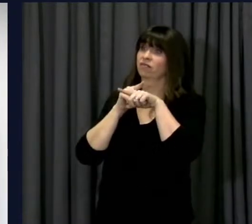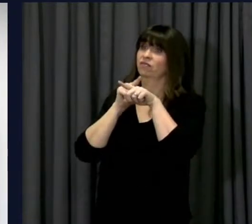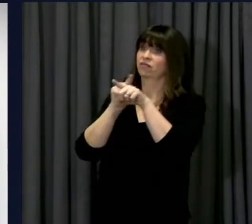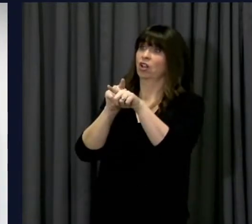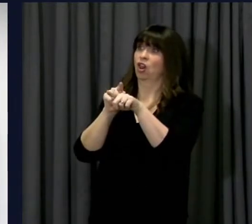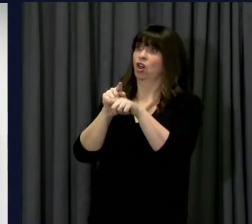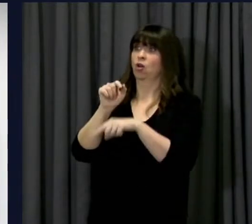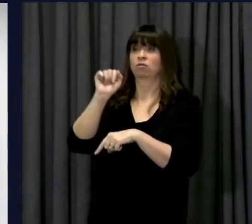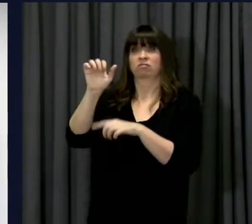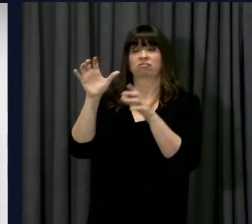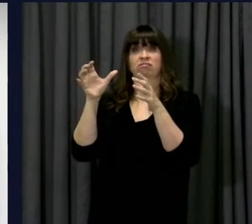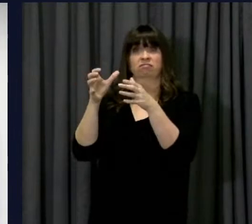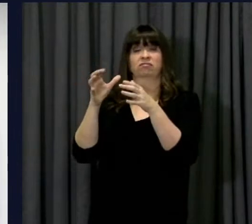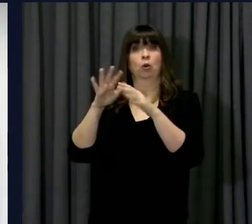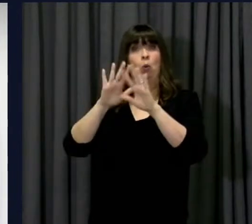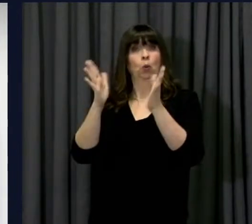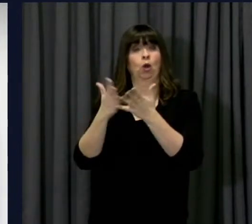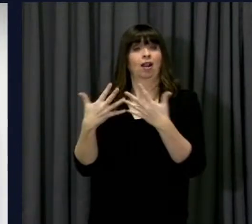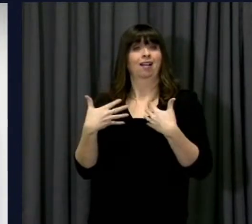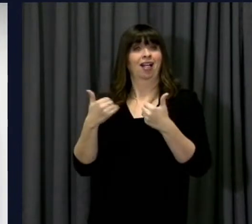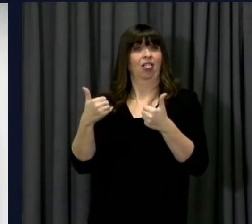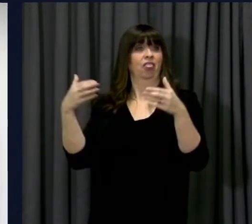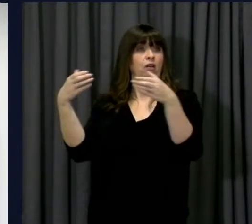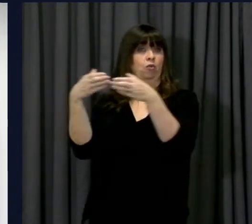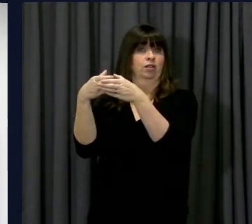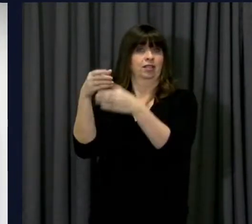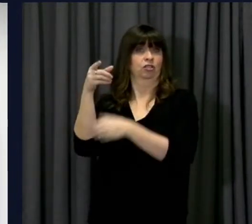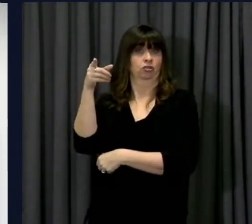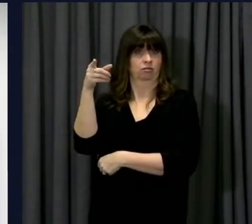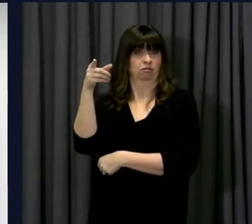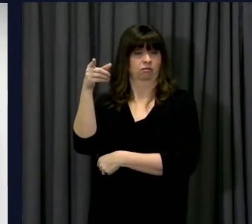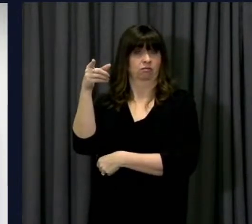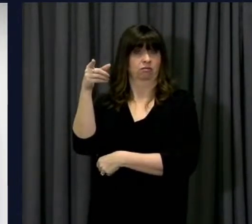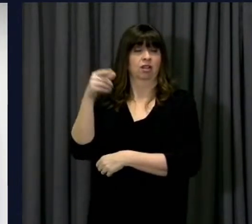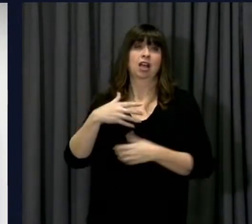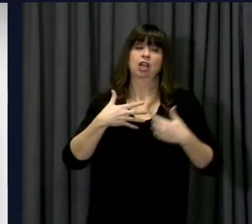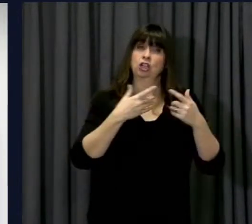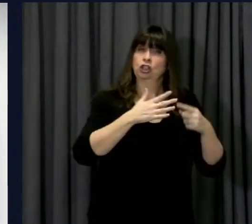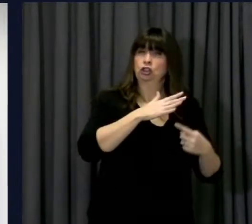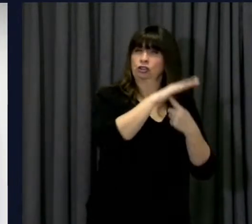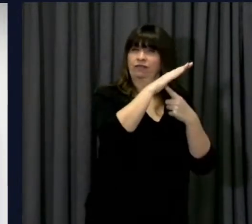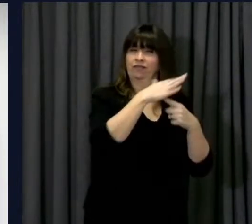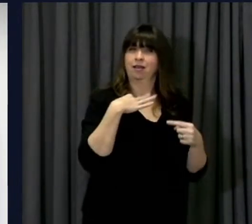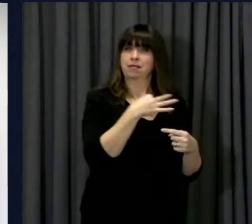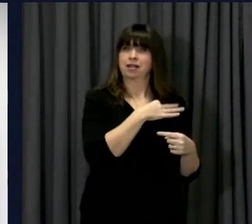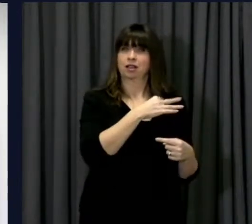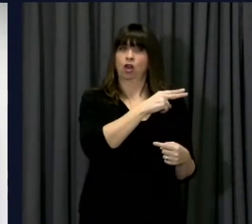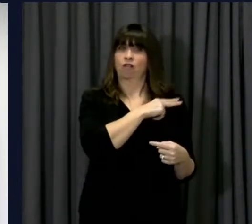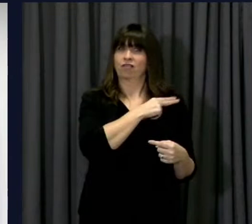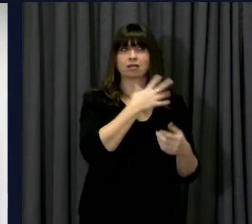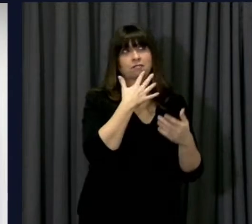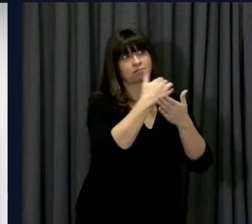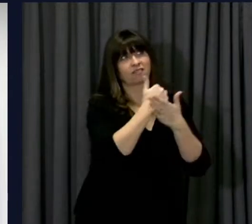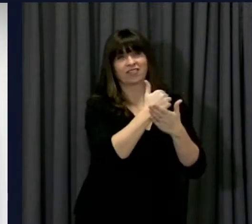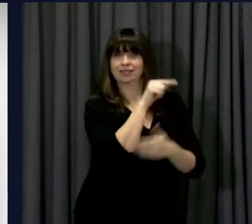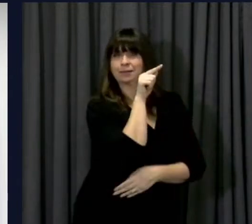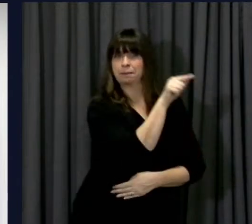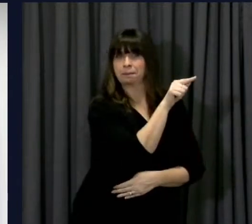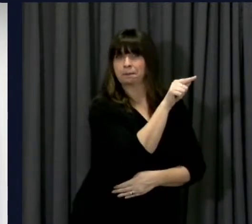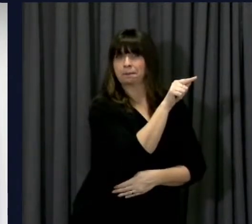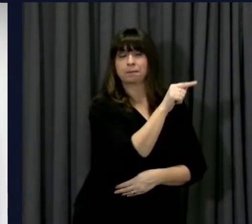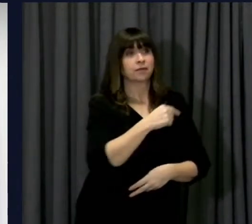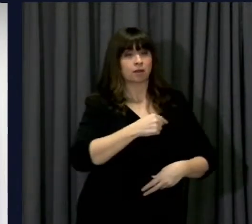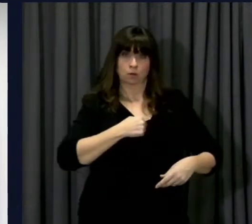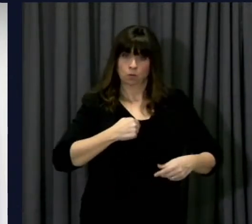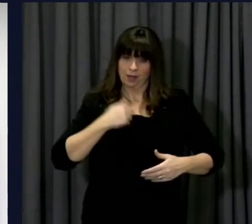take account of both what the World Health Organization say, but the particular advice from our Chief Medical Officer and his department. So as we update